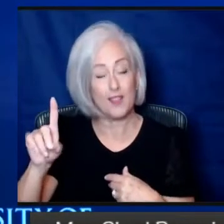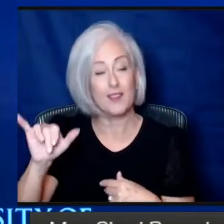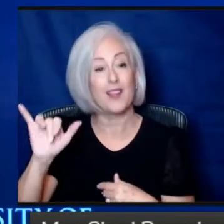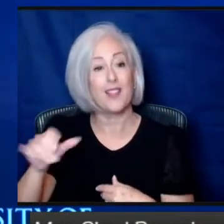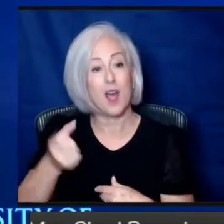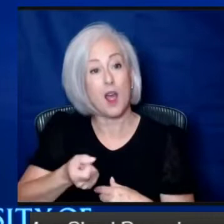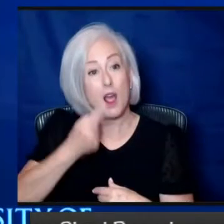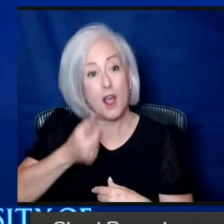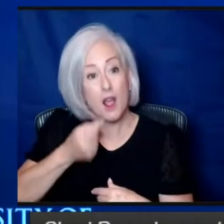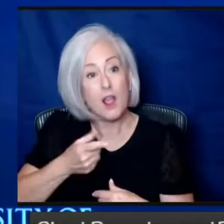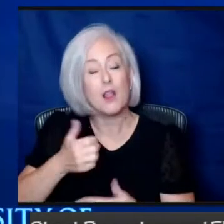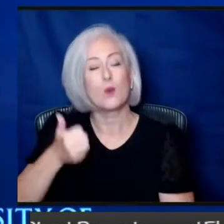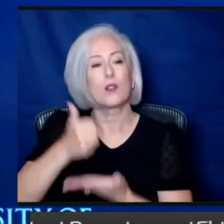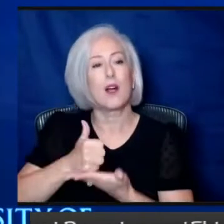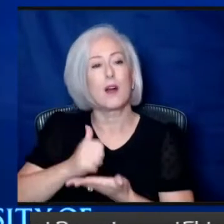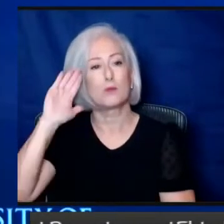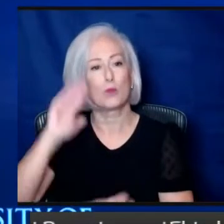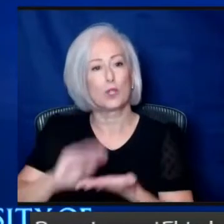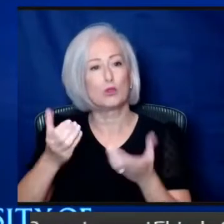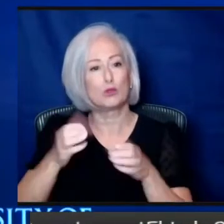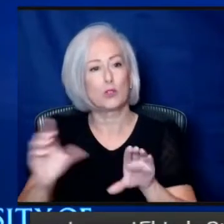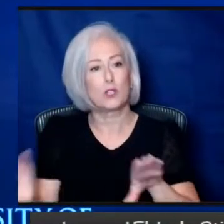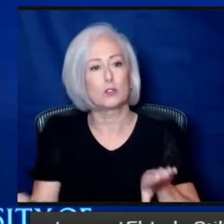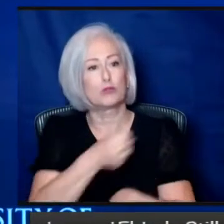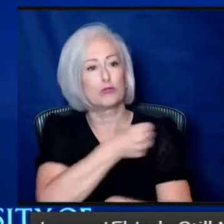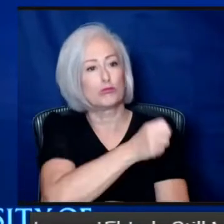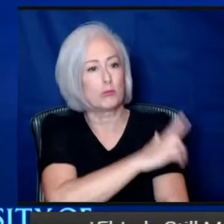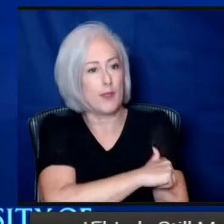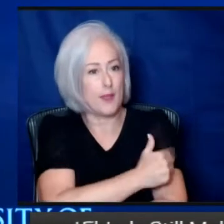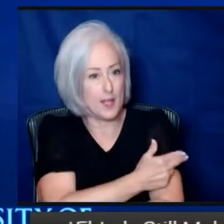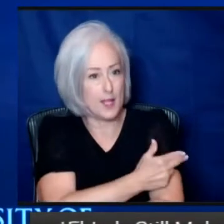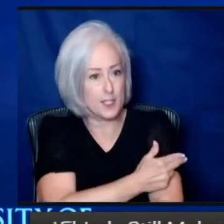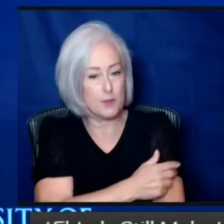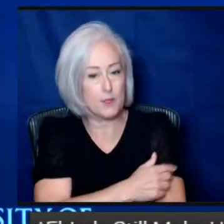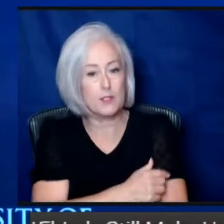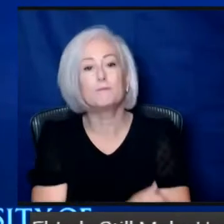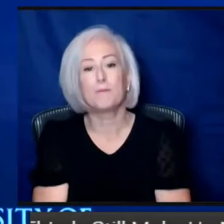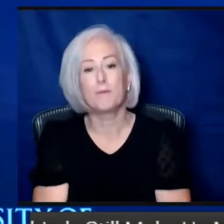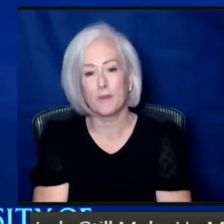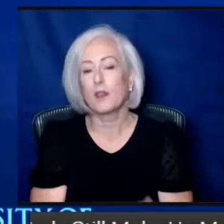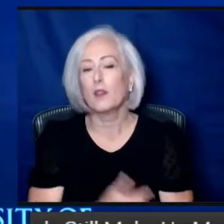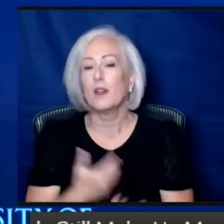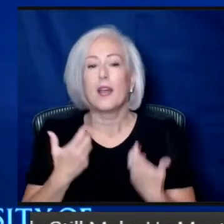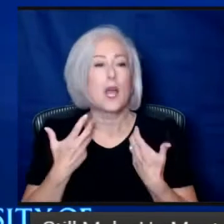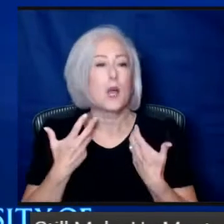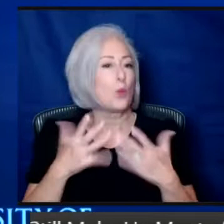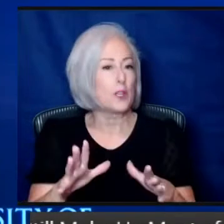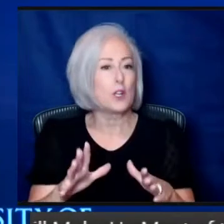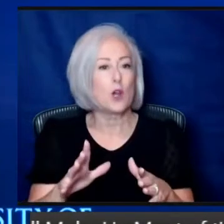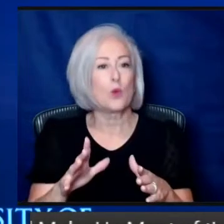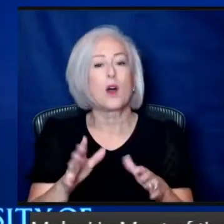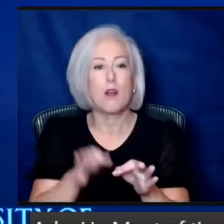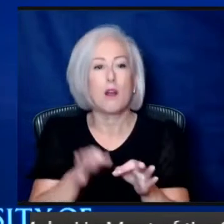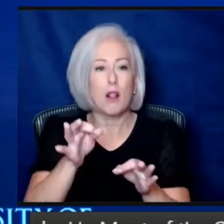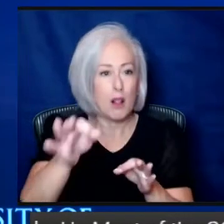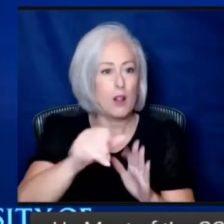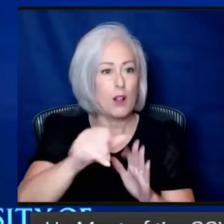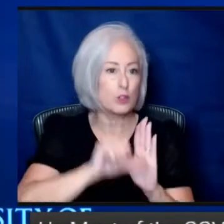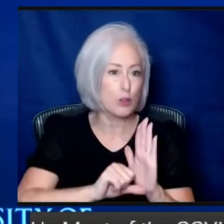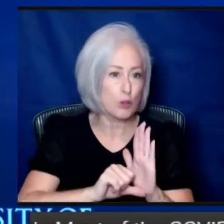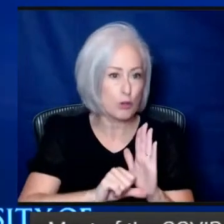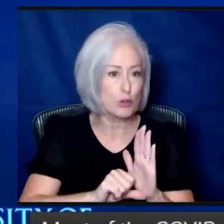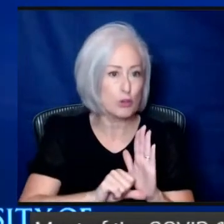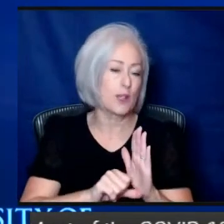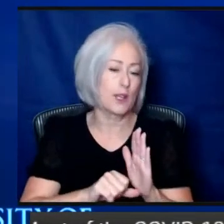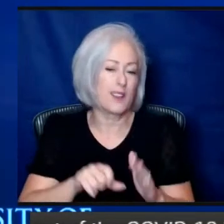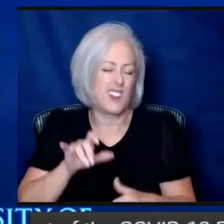healthcare capacity, also allowing so that we don't have to go back to rescheduling surgeries and doing those types of things that we've done in the past. So I think